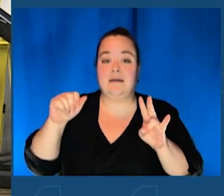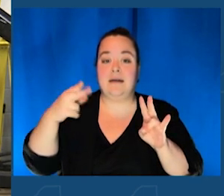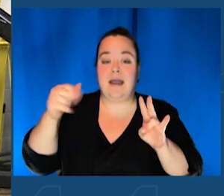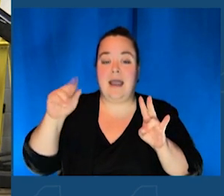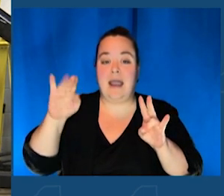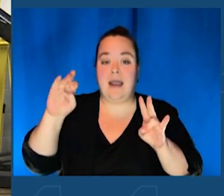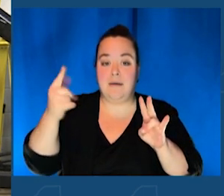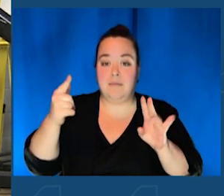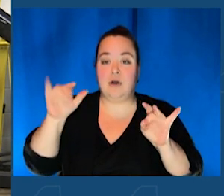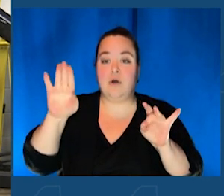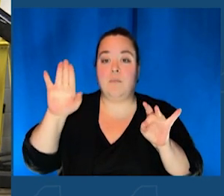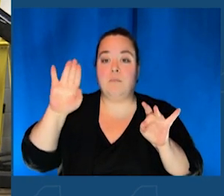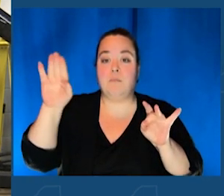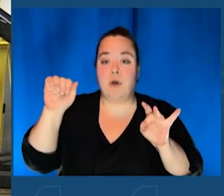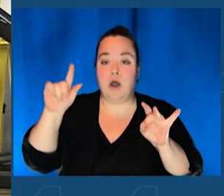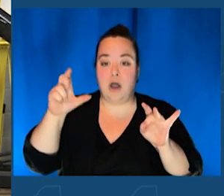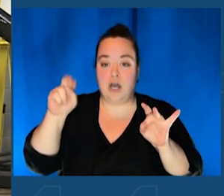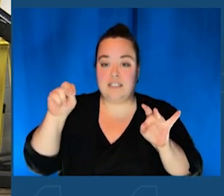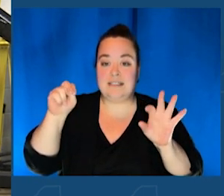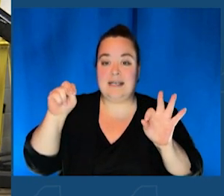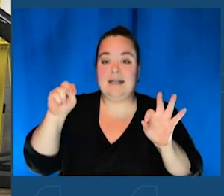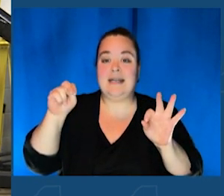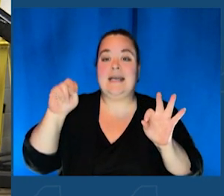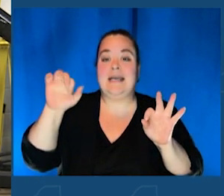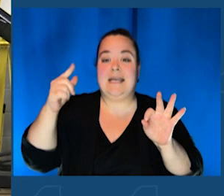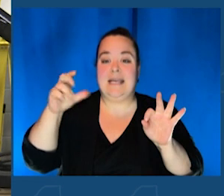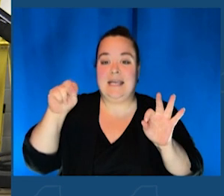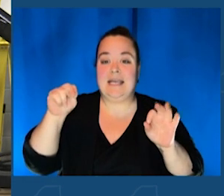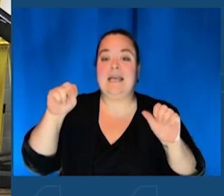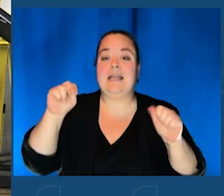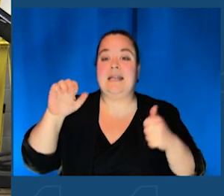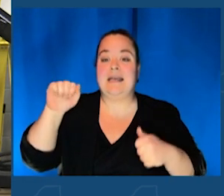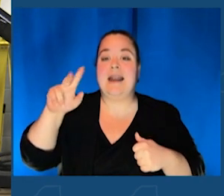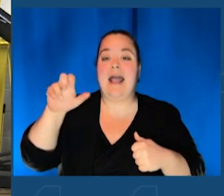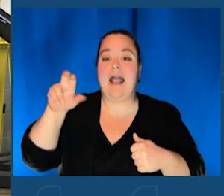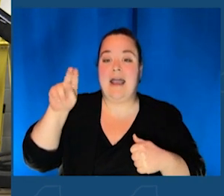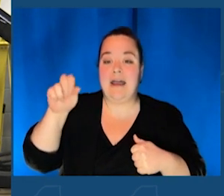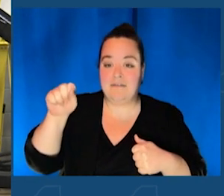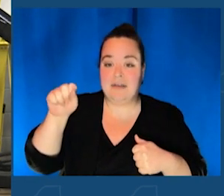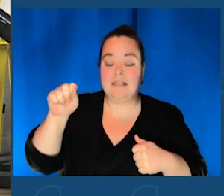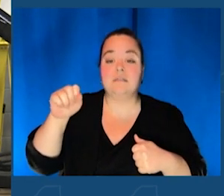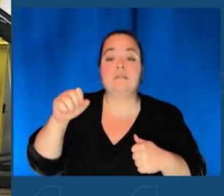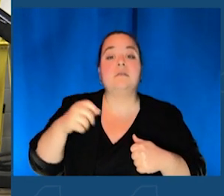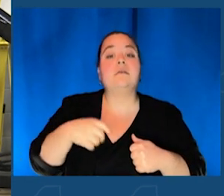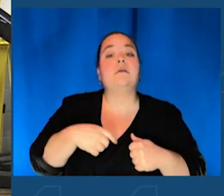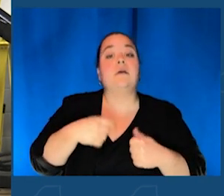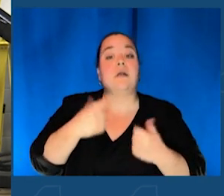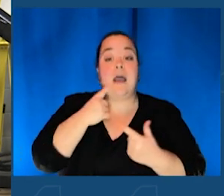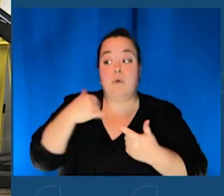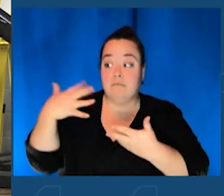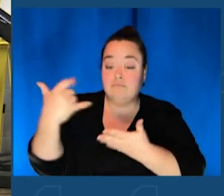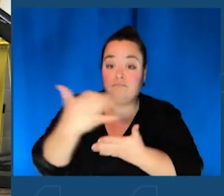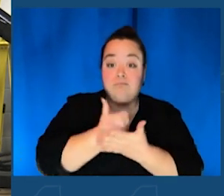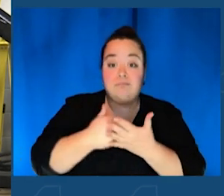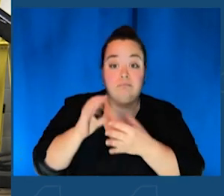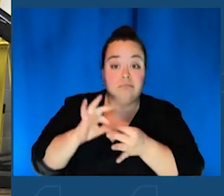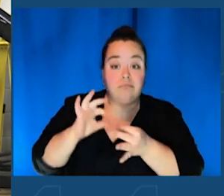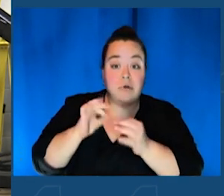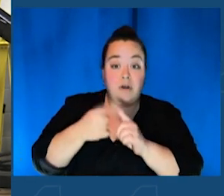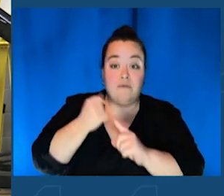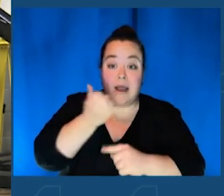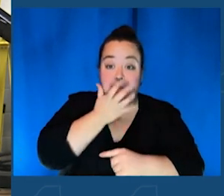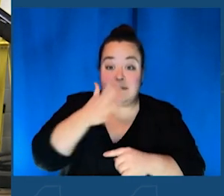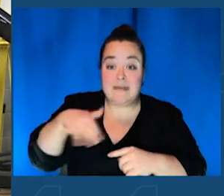Now, based on the reports from the field, the work that has been done, as well as